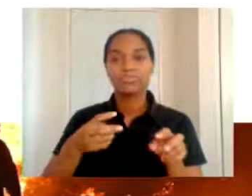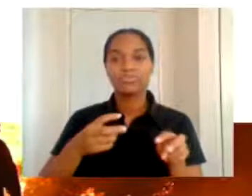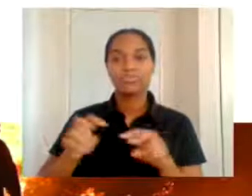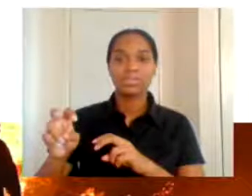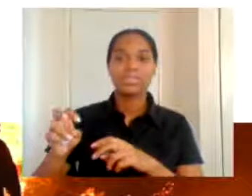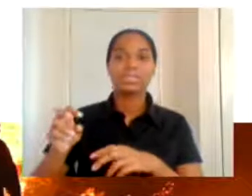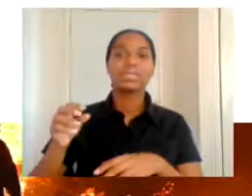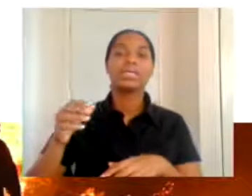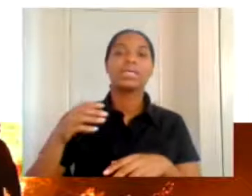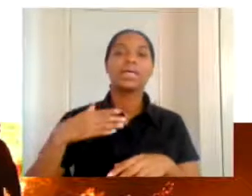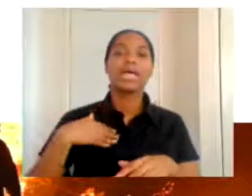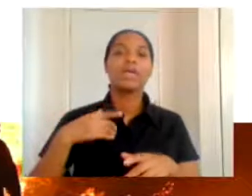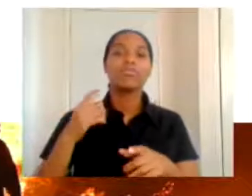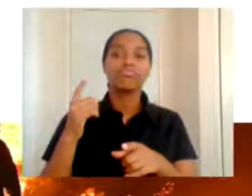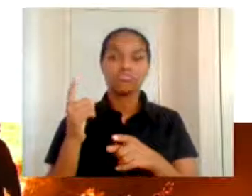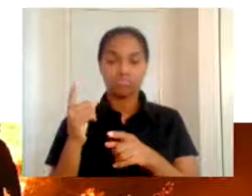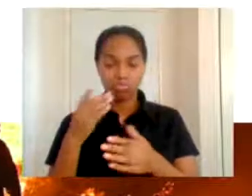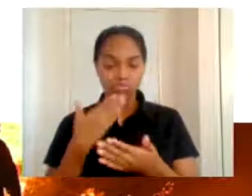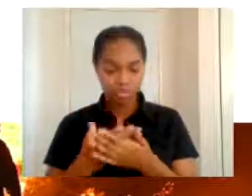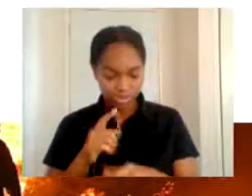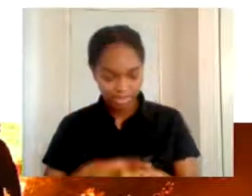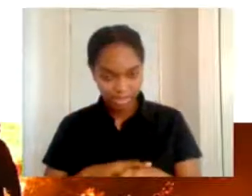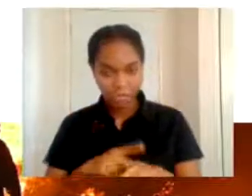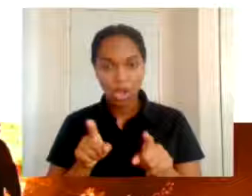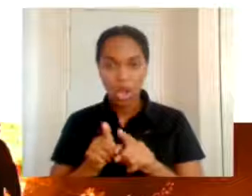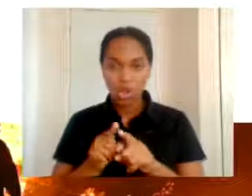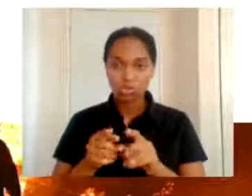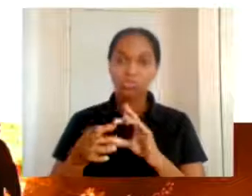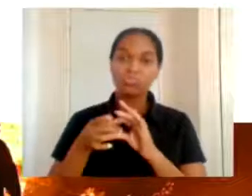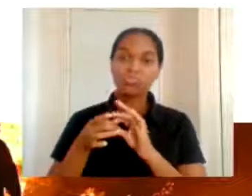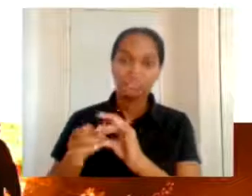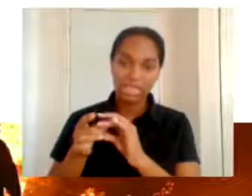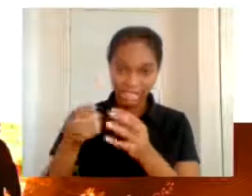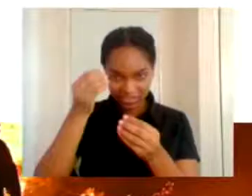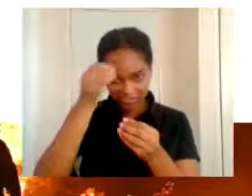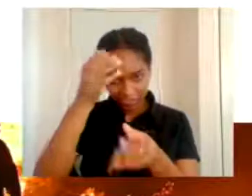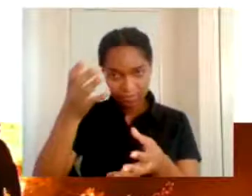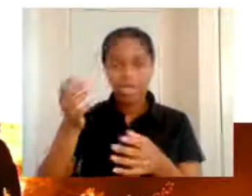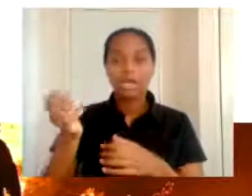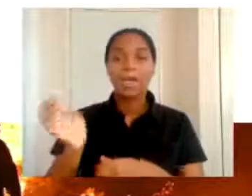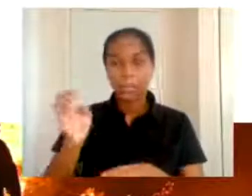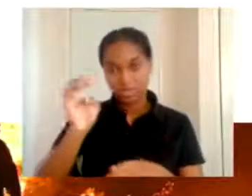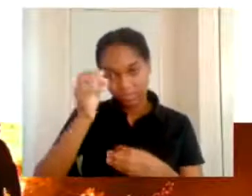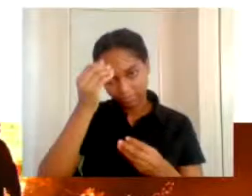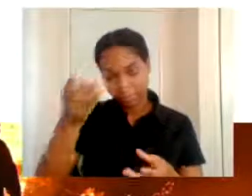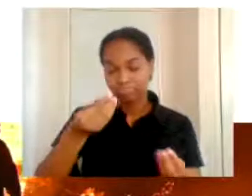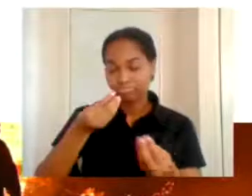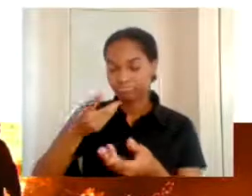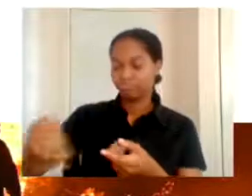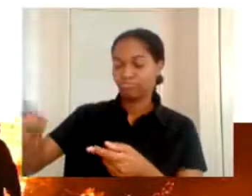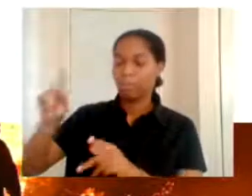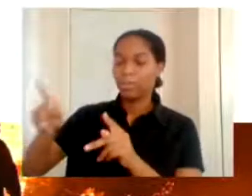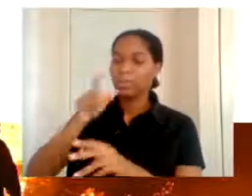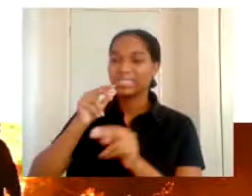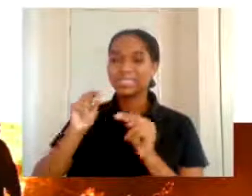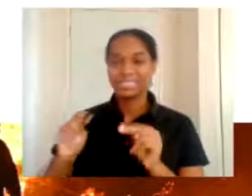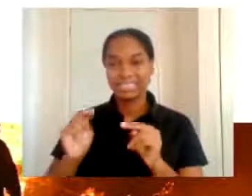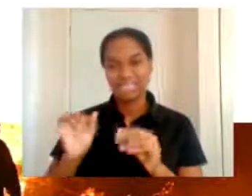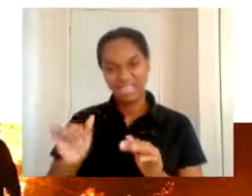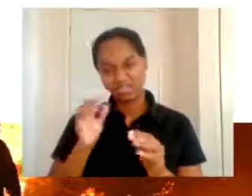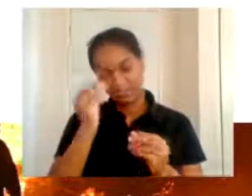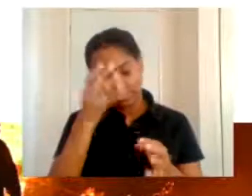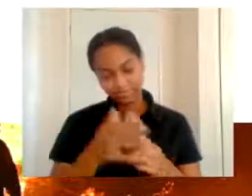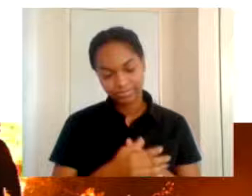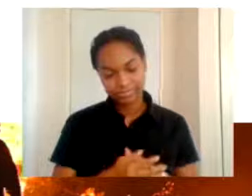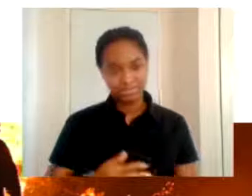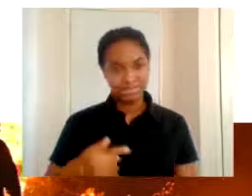timely and relevant emergency information to people who need them. So in my mind,